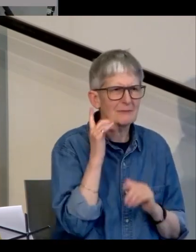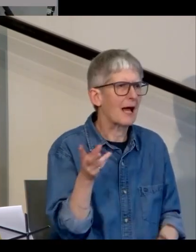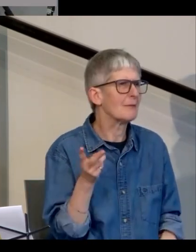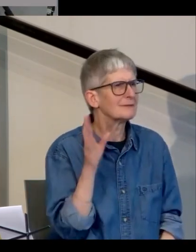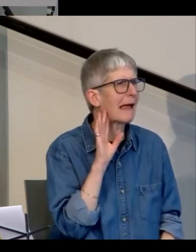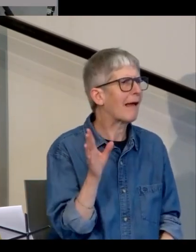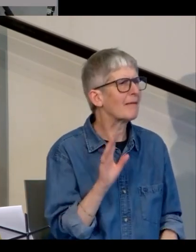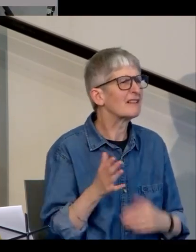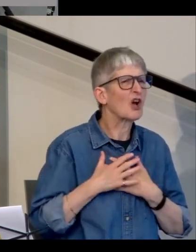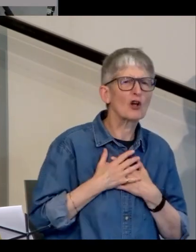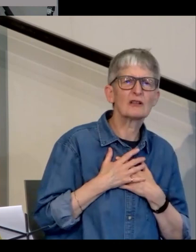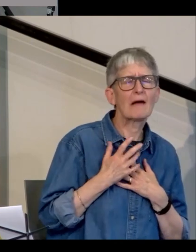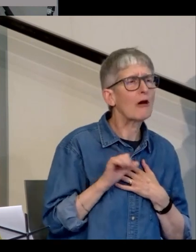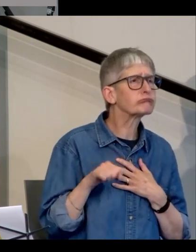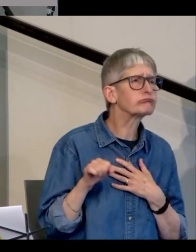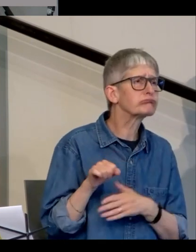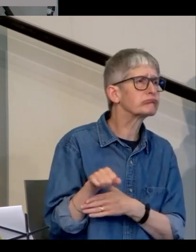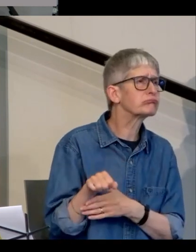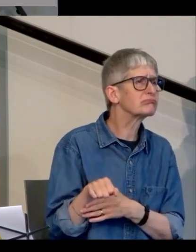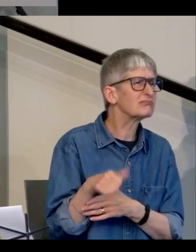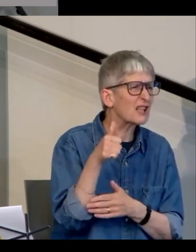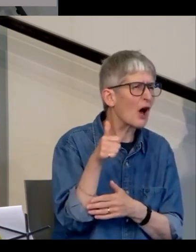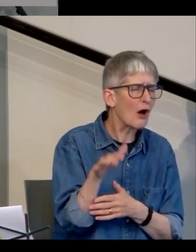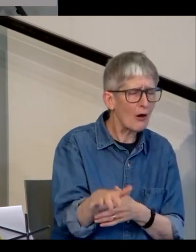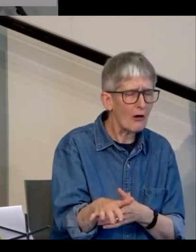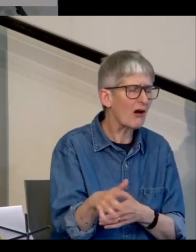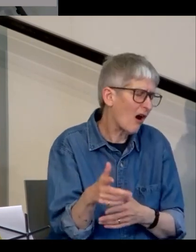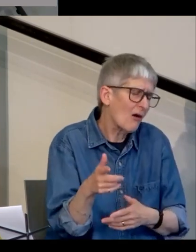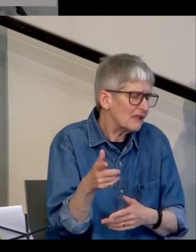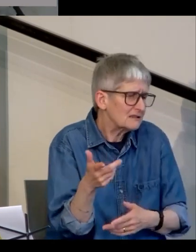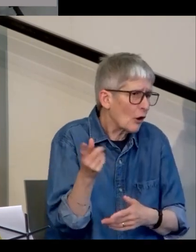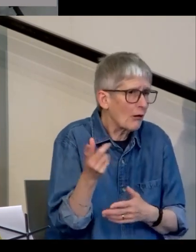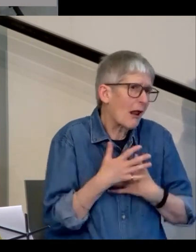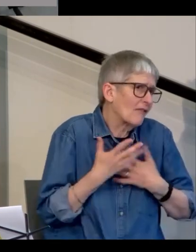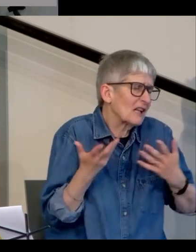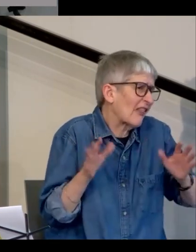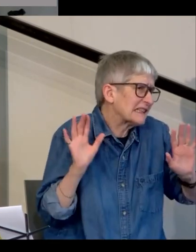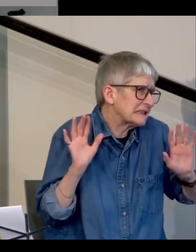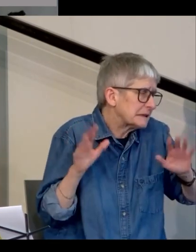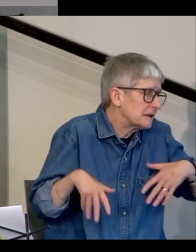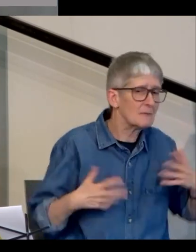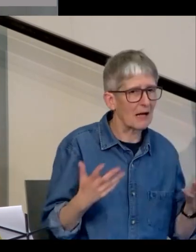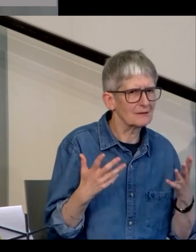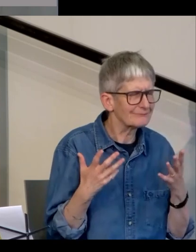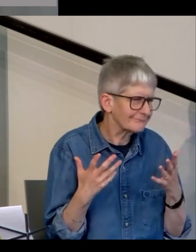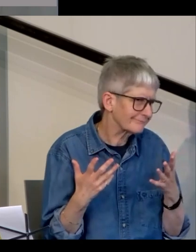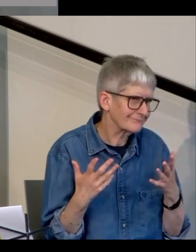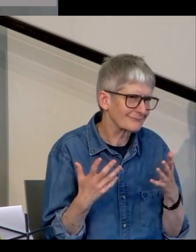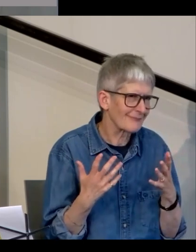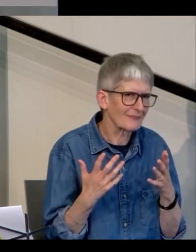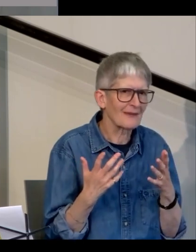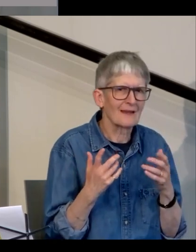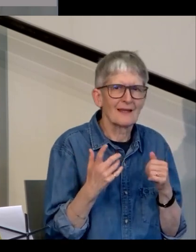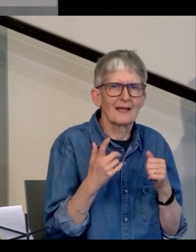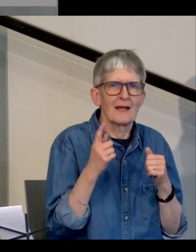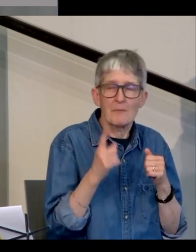God's love and nod along and think, yeah, we know that God loves us. Through that, we'll love others. But I just